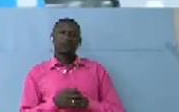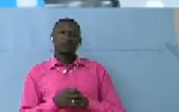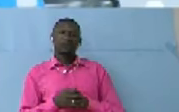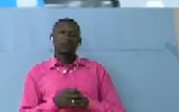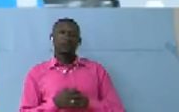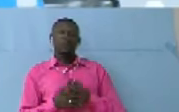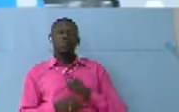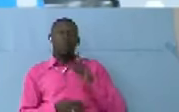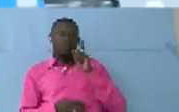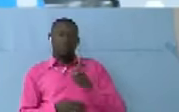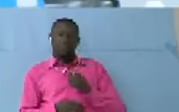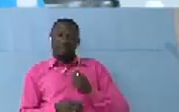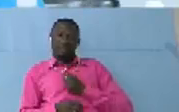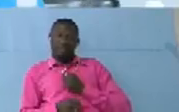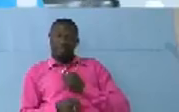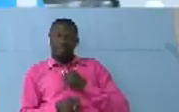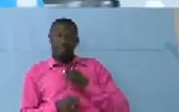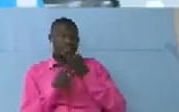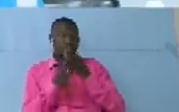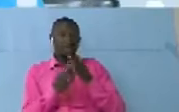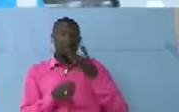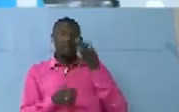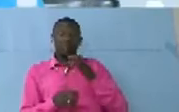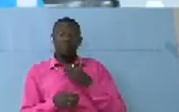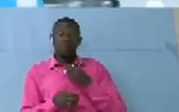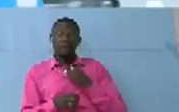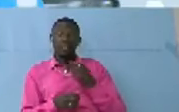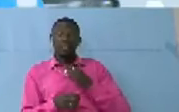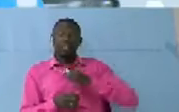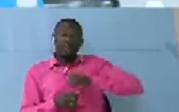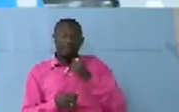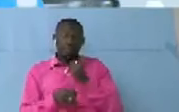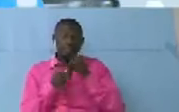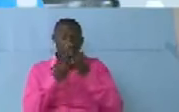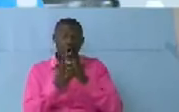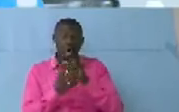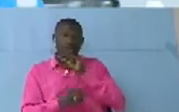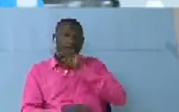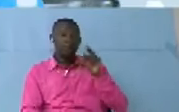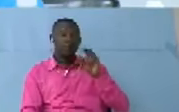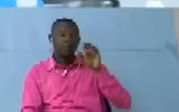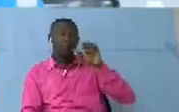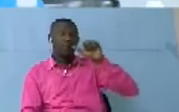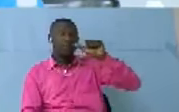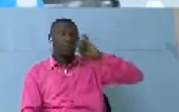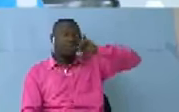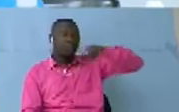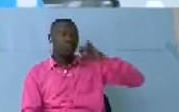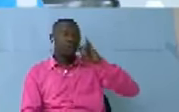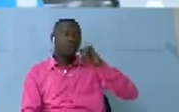One of them even threatened me and said that if I did not implicate Aji Yam Seka,